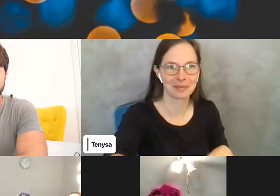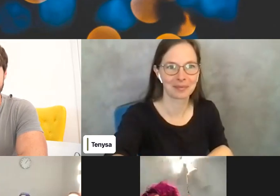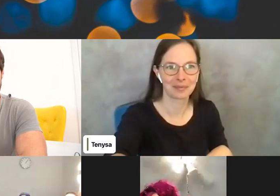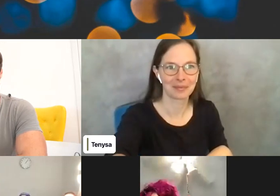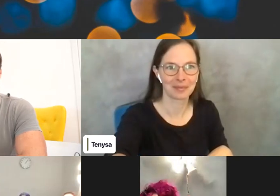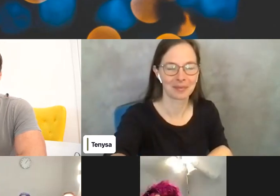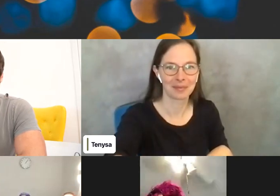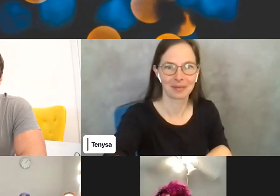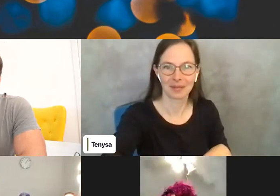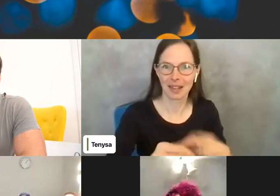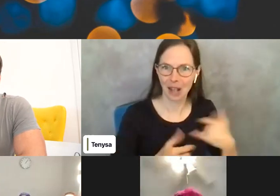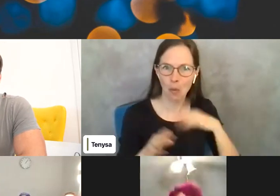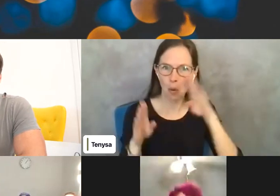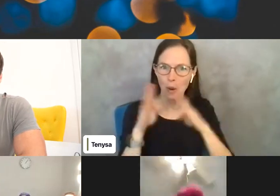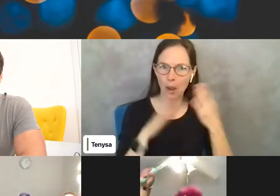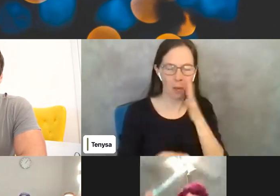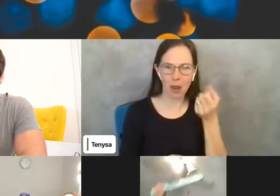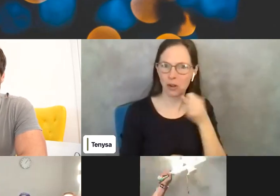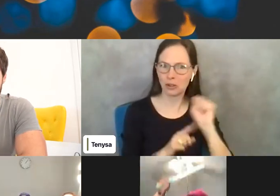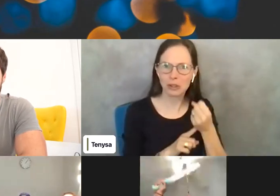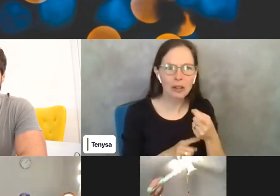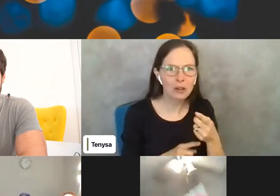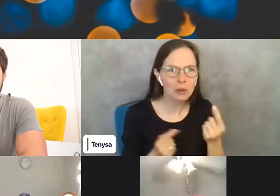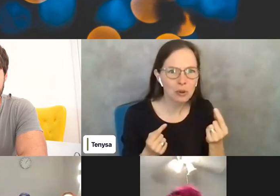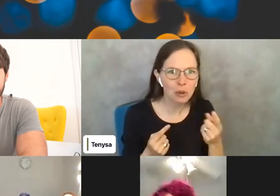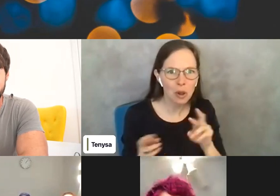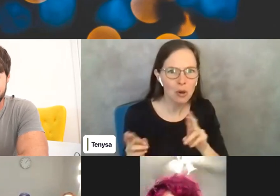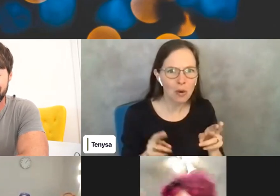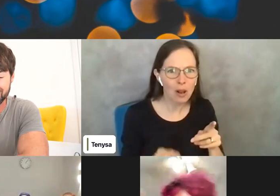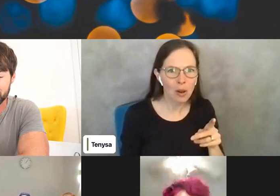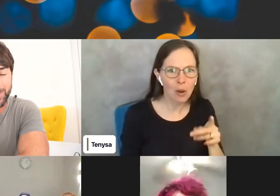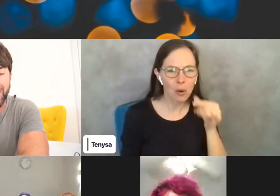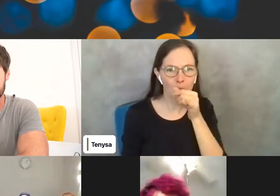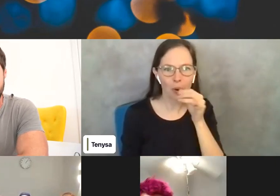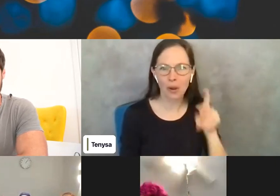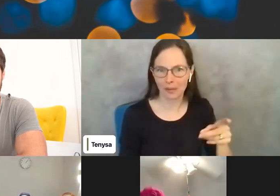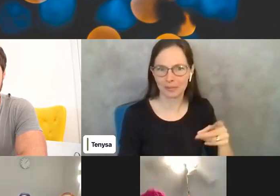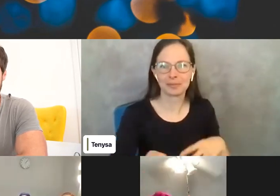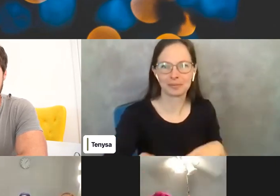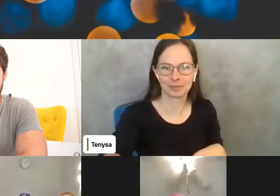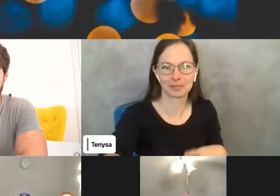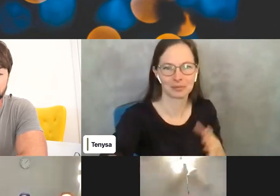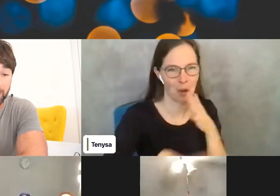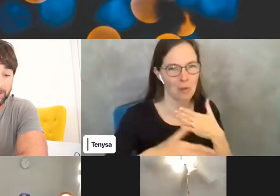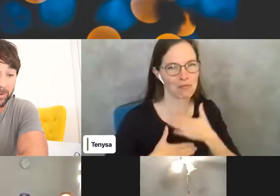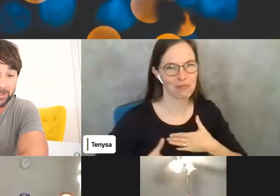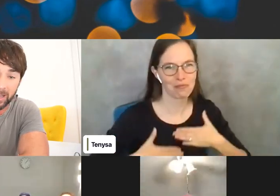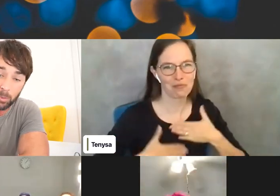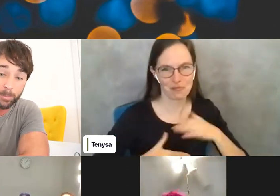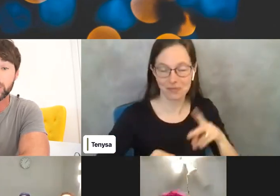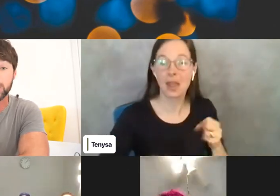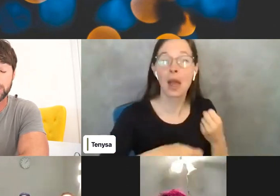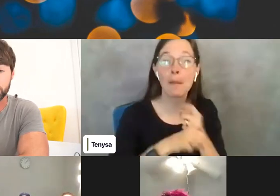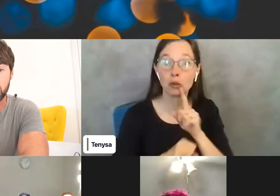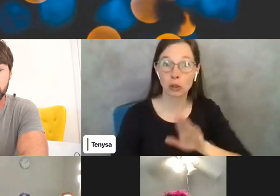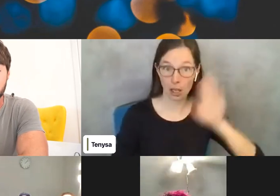mutiny situation. We already have, Sammy, what are you doing there? You ready to roll? Yes, you are. All right. Man, we're going to have such a good time. All right, so make sure you raise your hand.